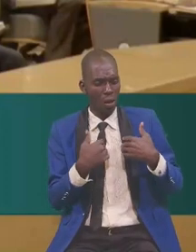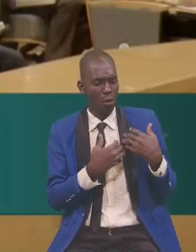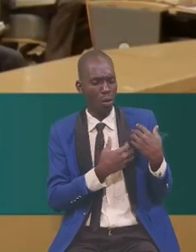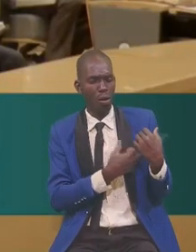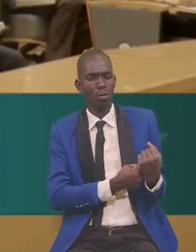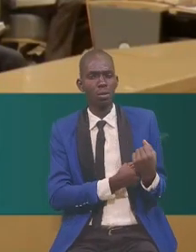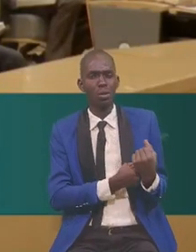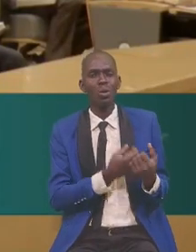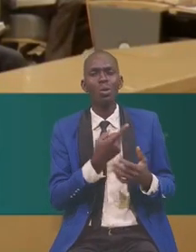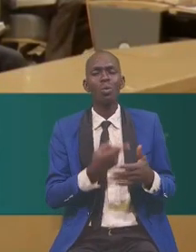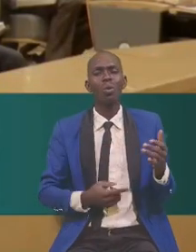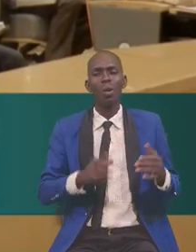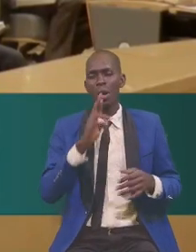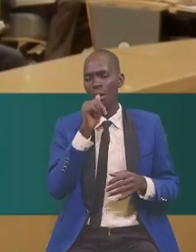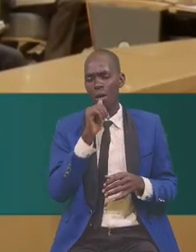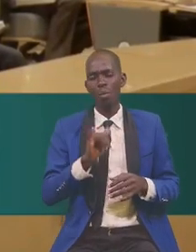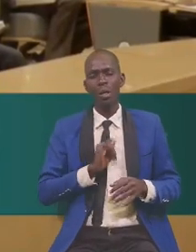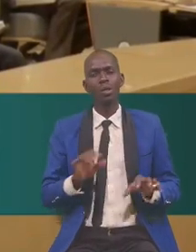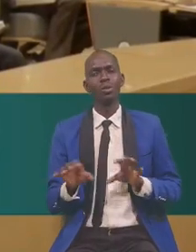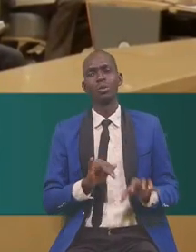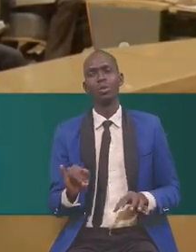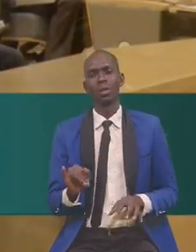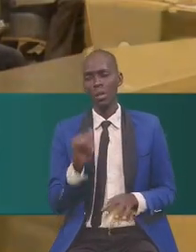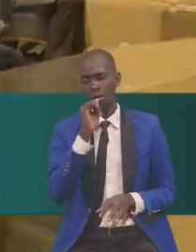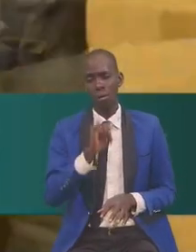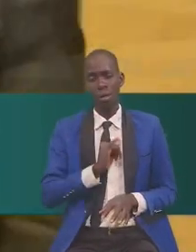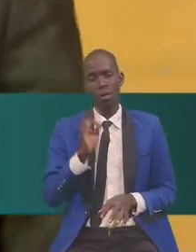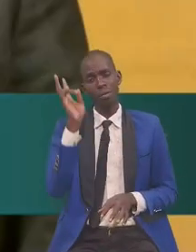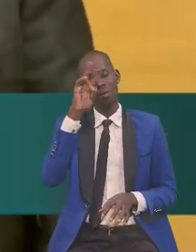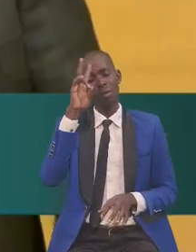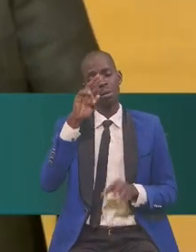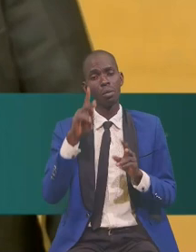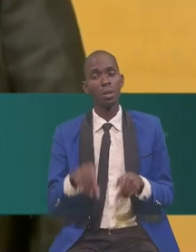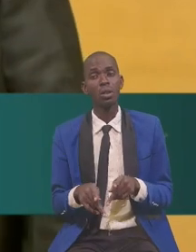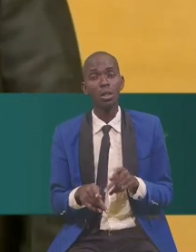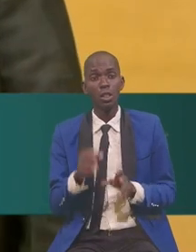We're cowardice. If the unbelievers have strategy